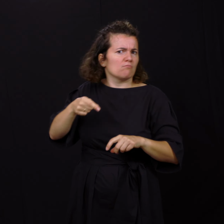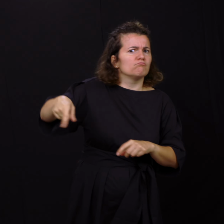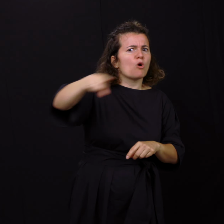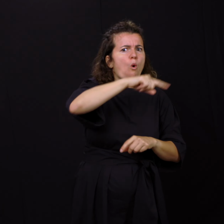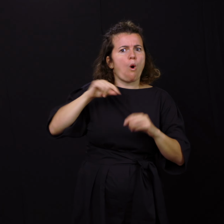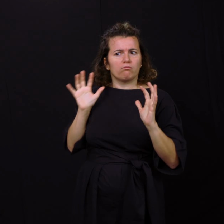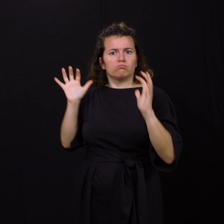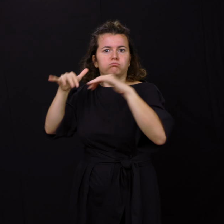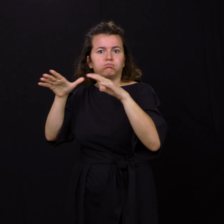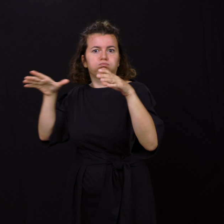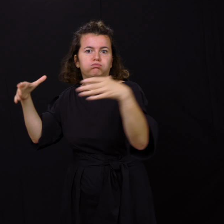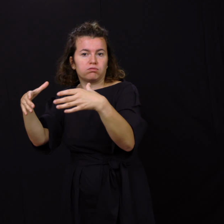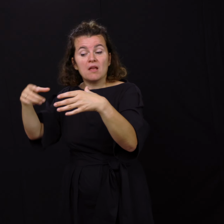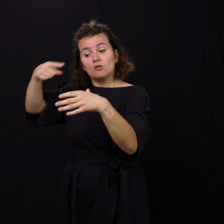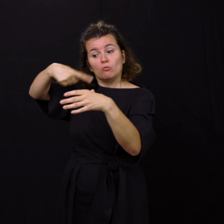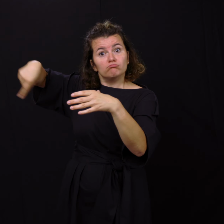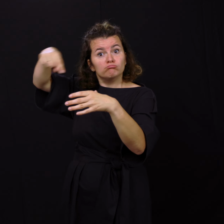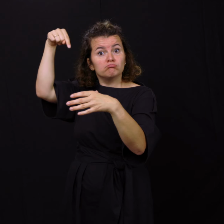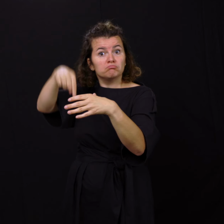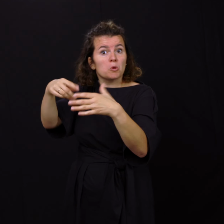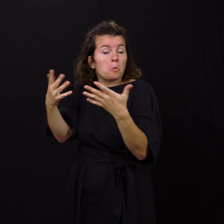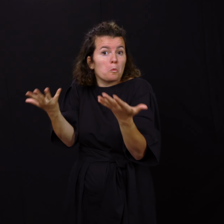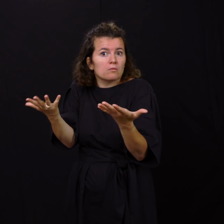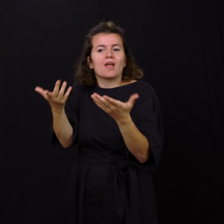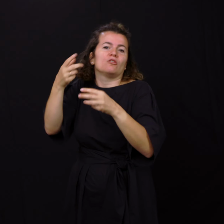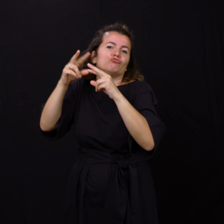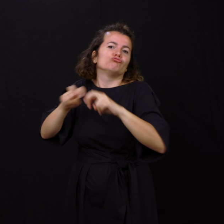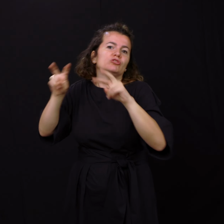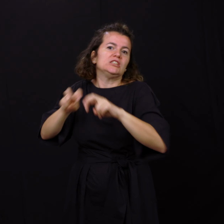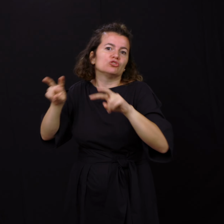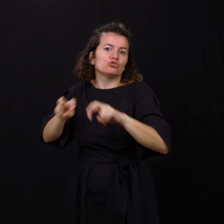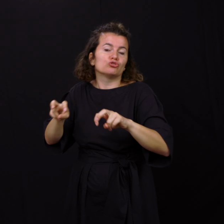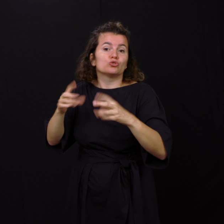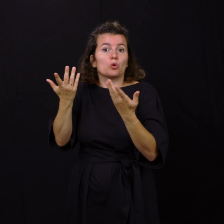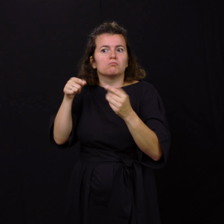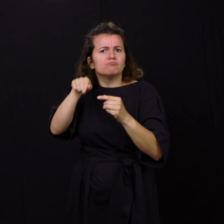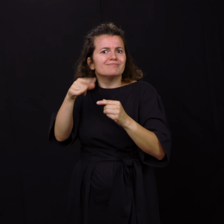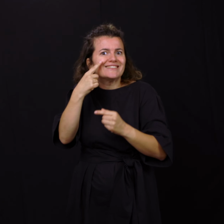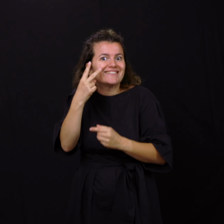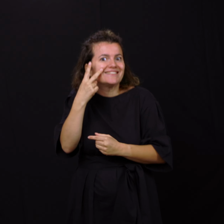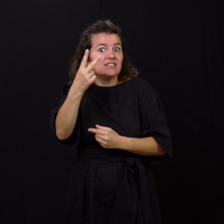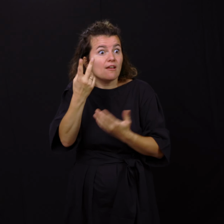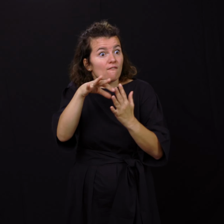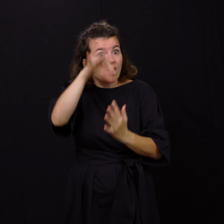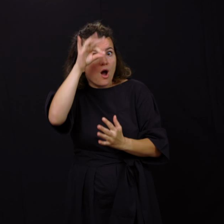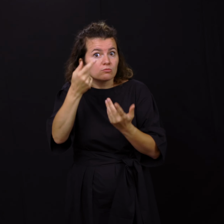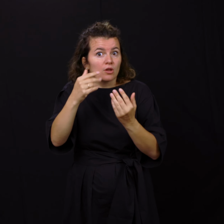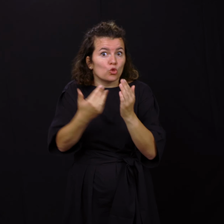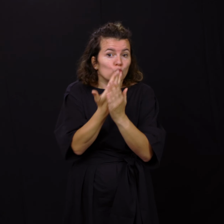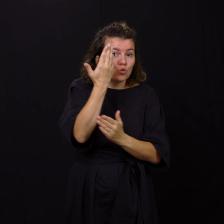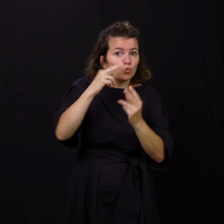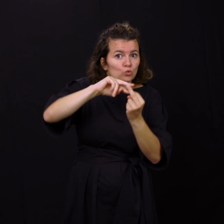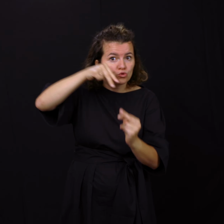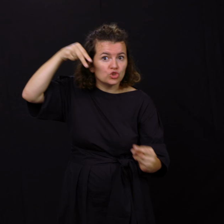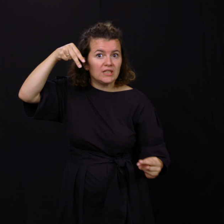to perform research together to try to identify novel deafness genes. And in addition to that, also to create